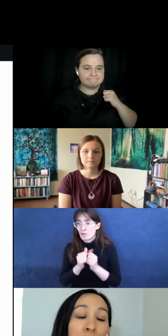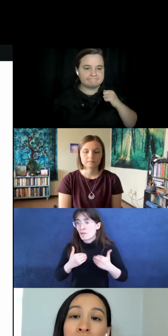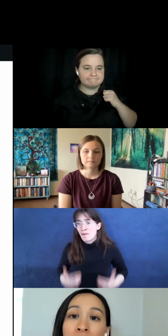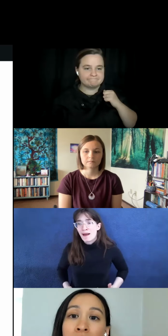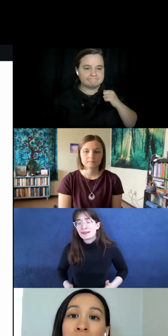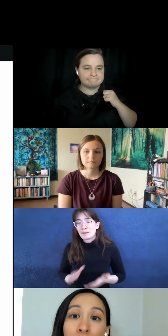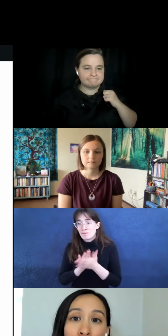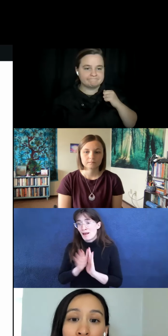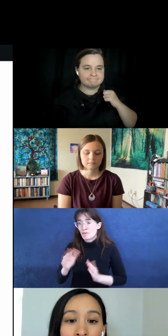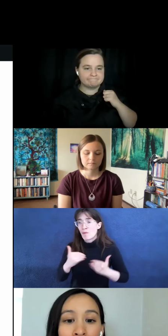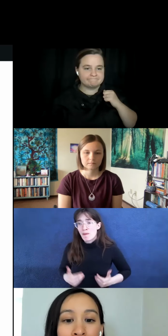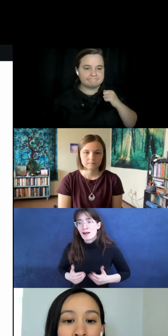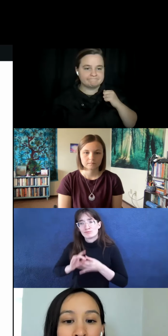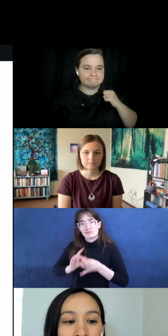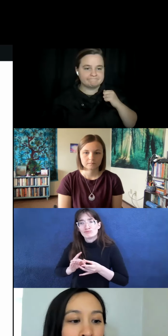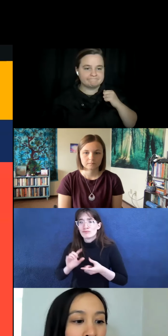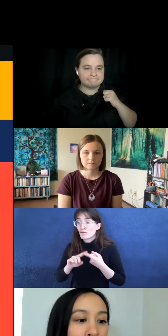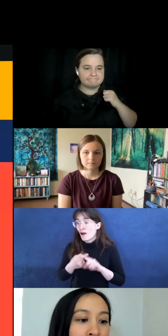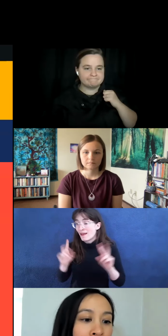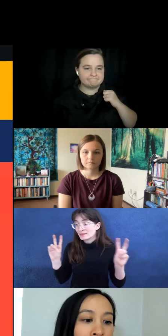is pretty huge.